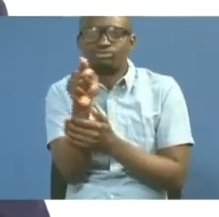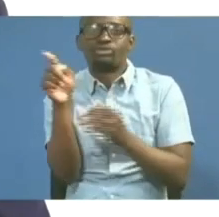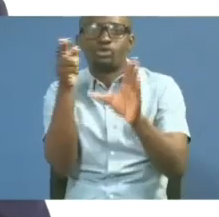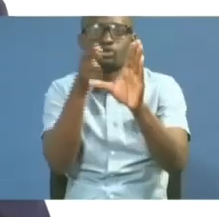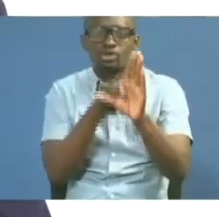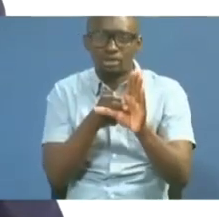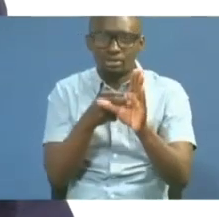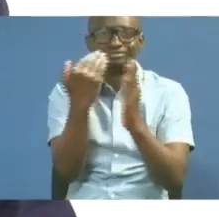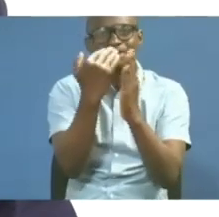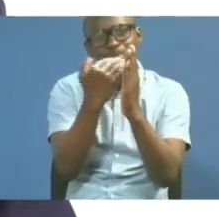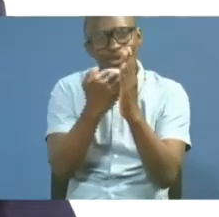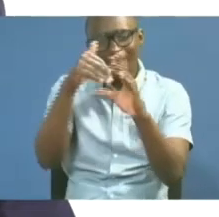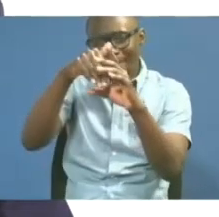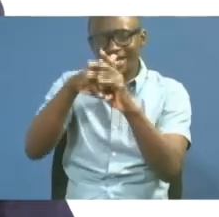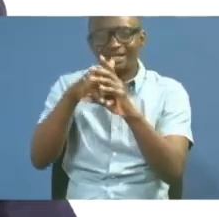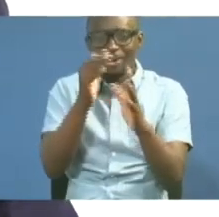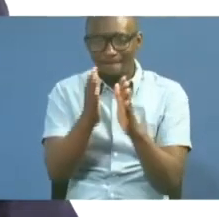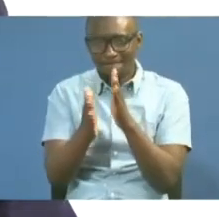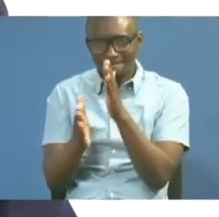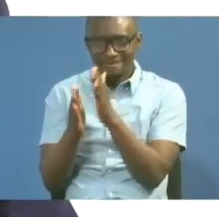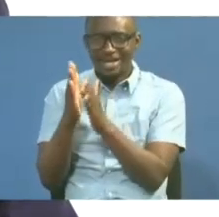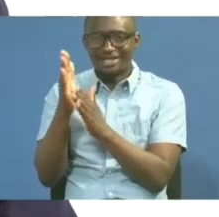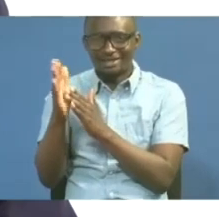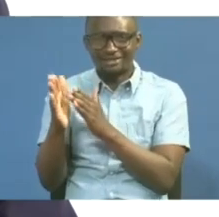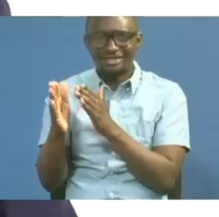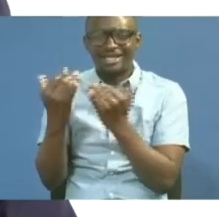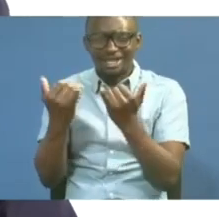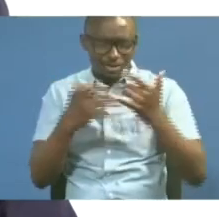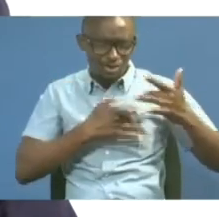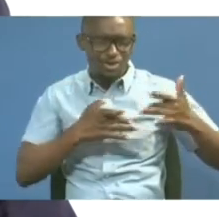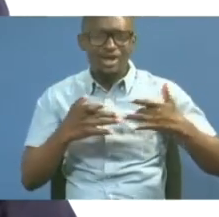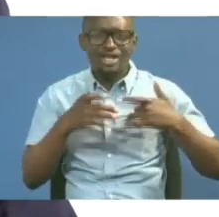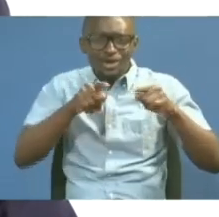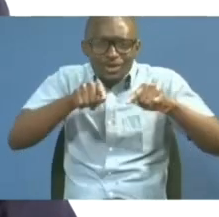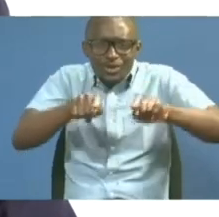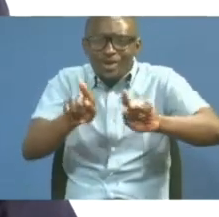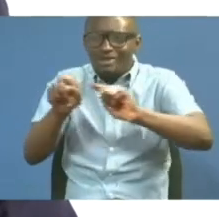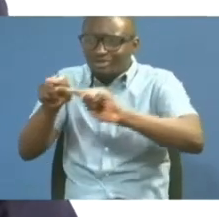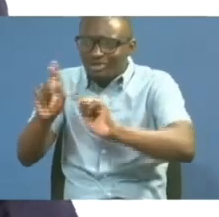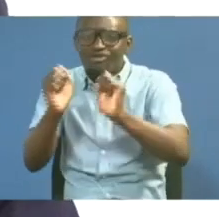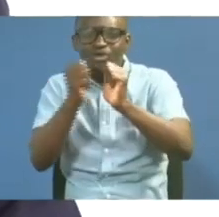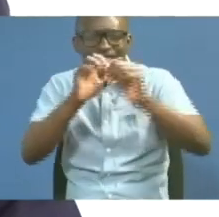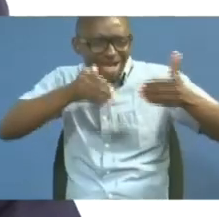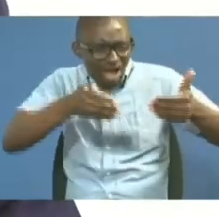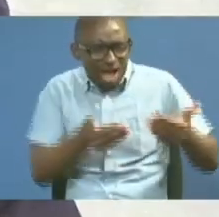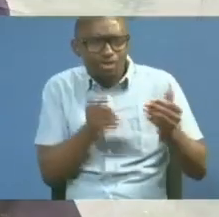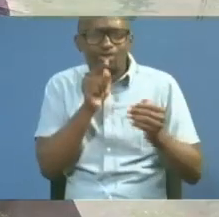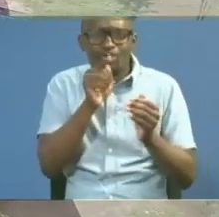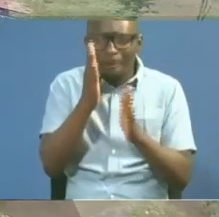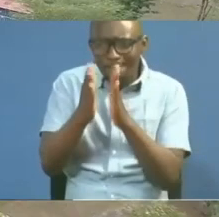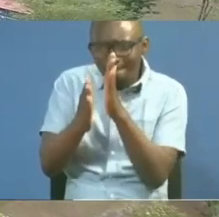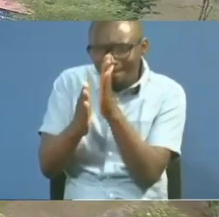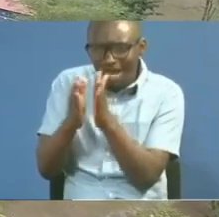you who are joining the program on planning will be concerning yourselves with how do